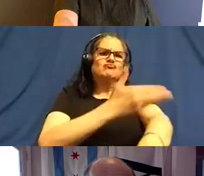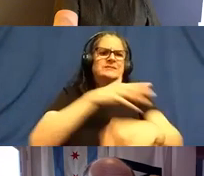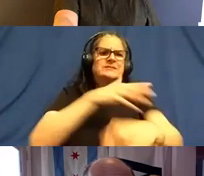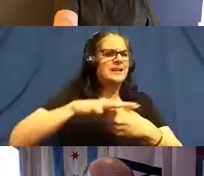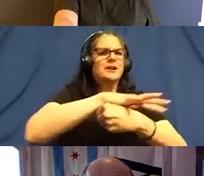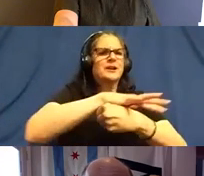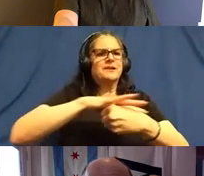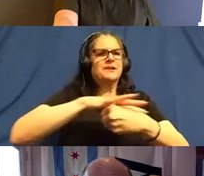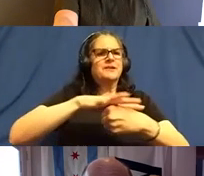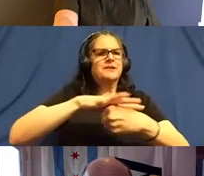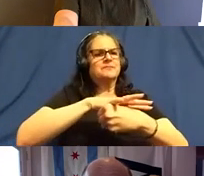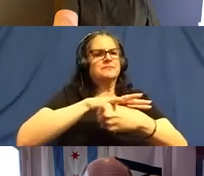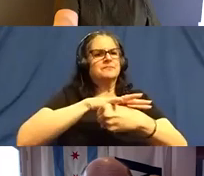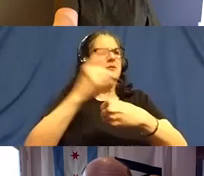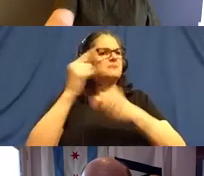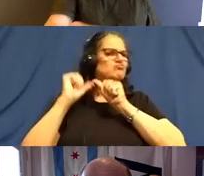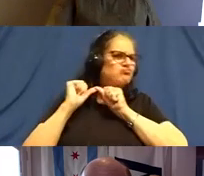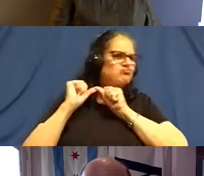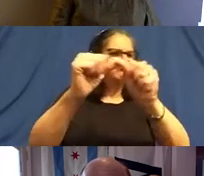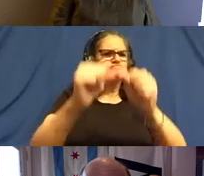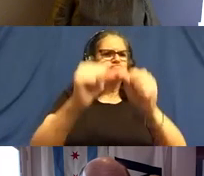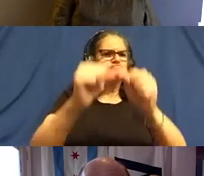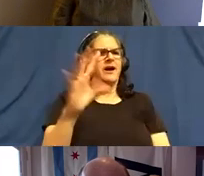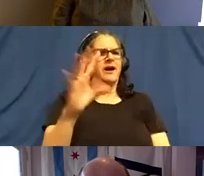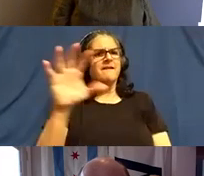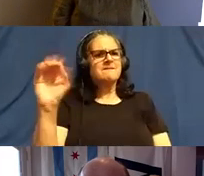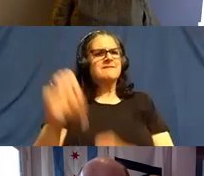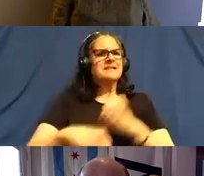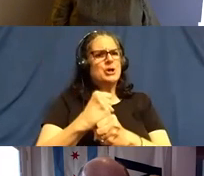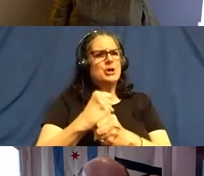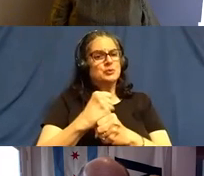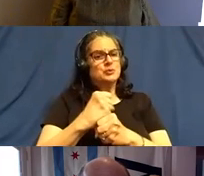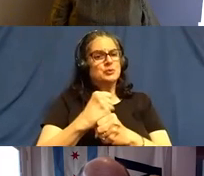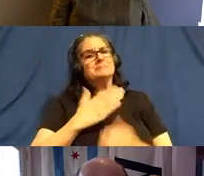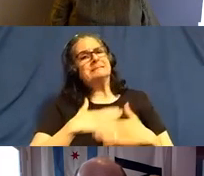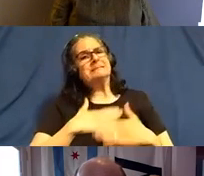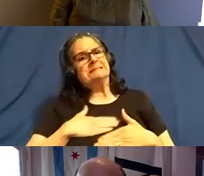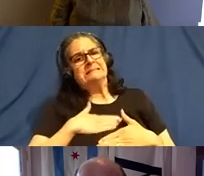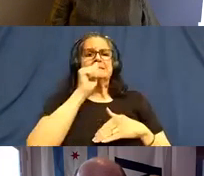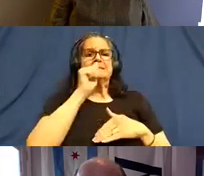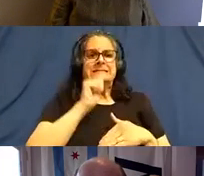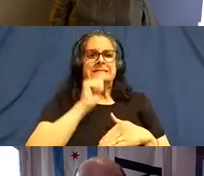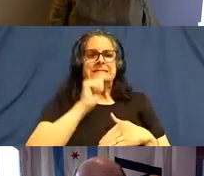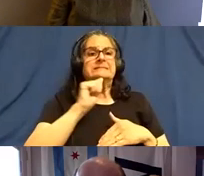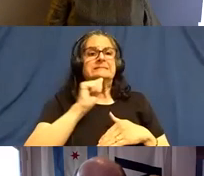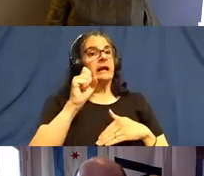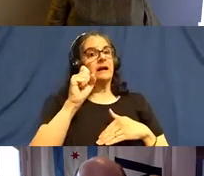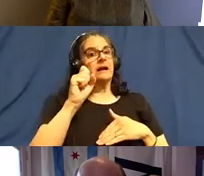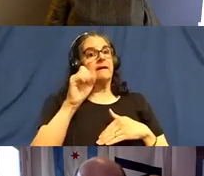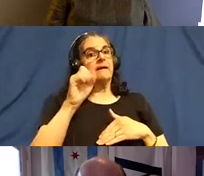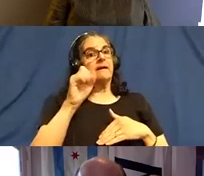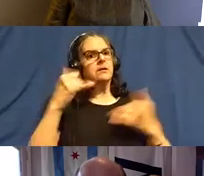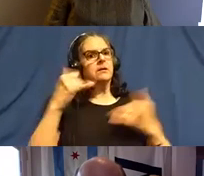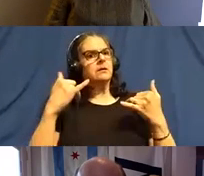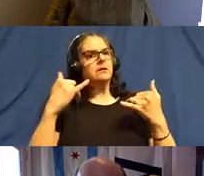50 years. So I ask for your patience. I ask for your communication. If you don't get questions answered tonight, please feel free to email